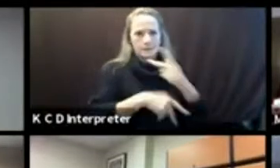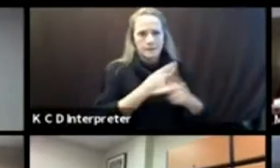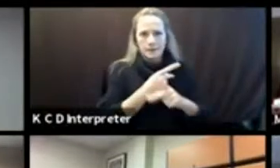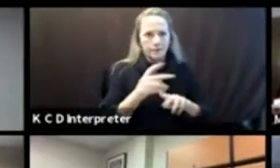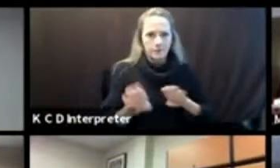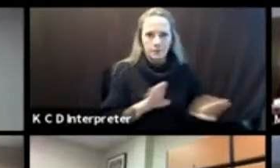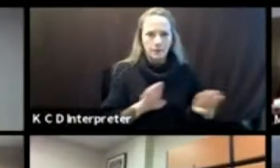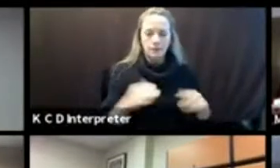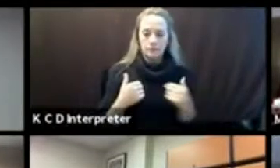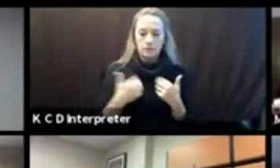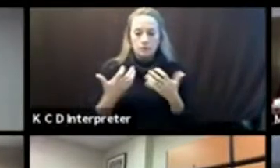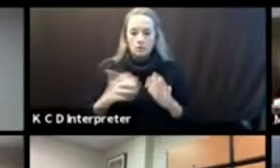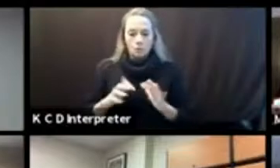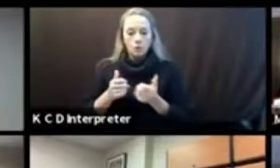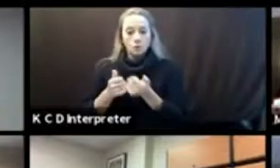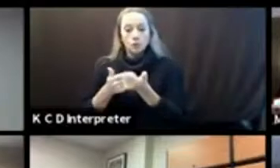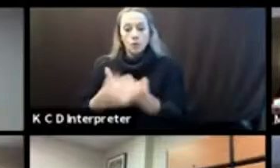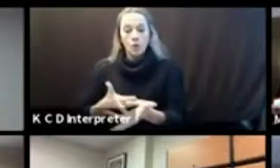kind of